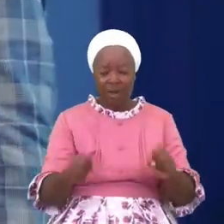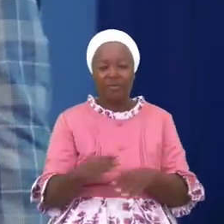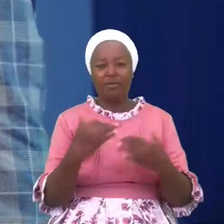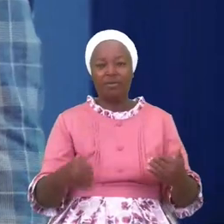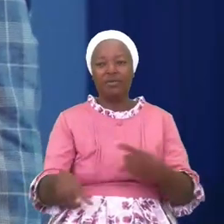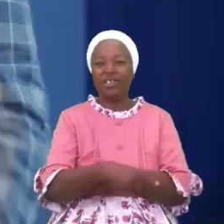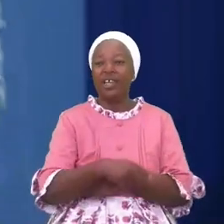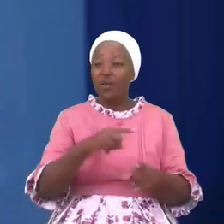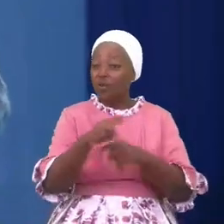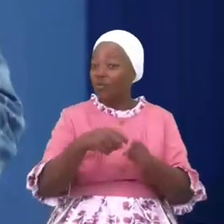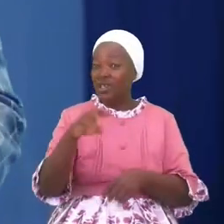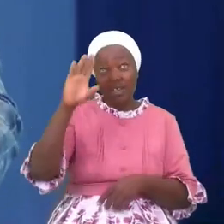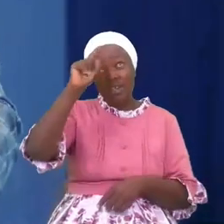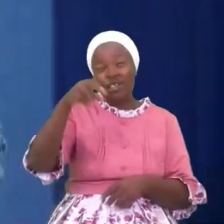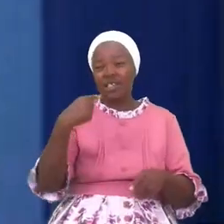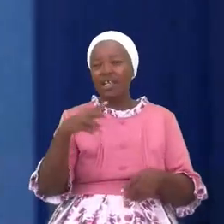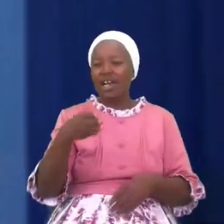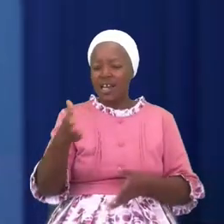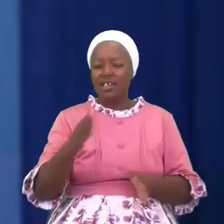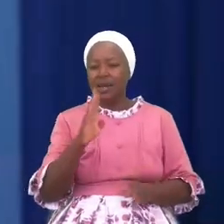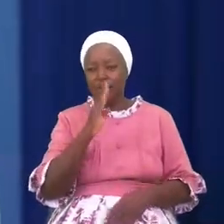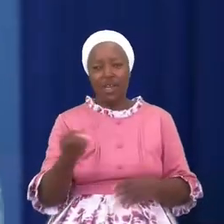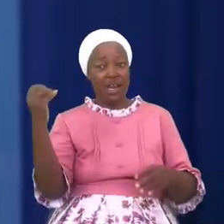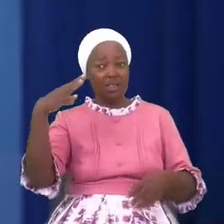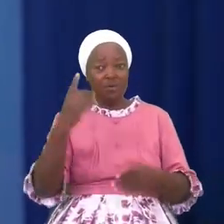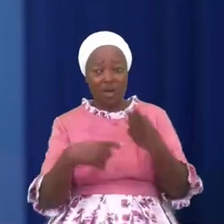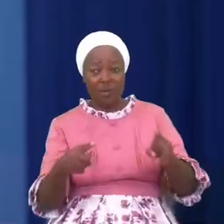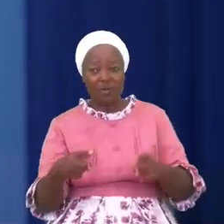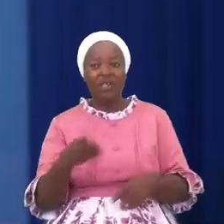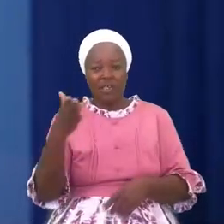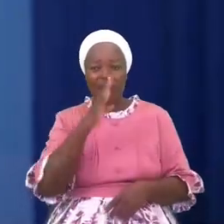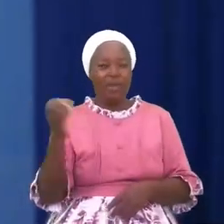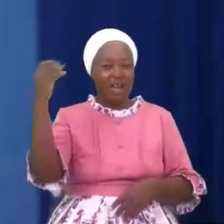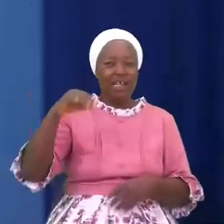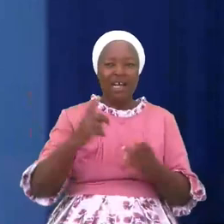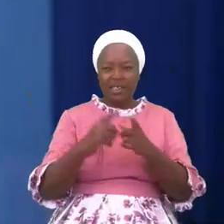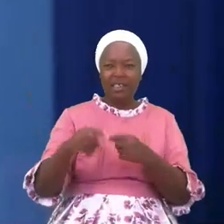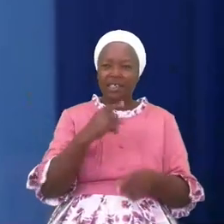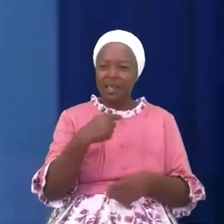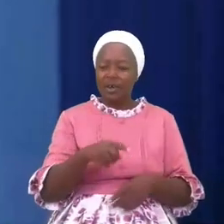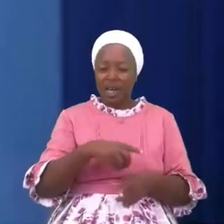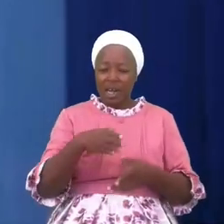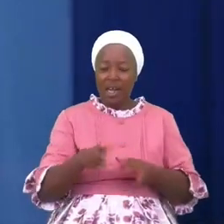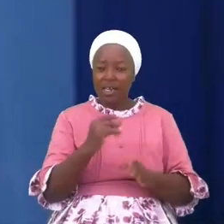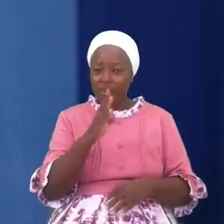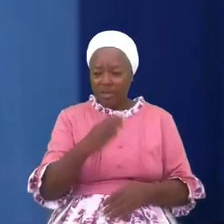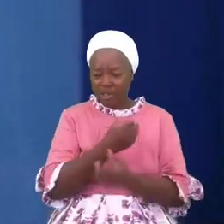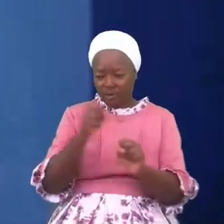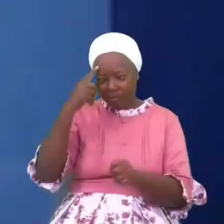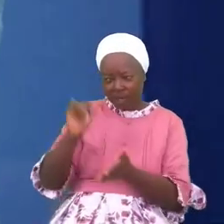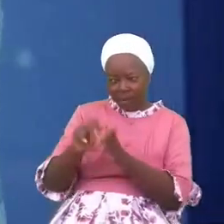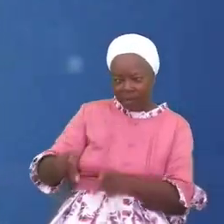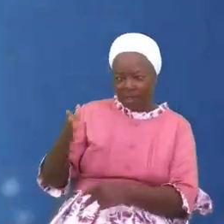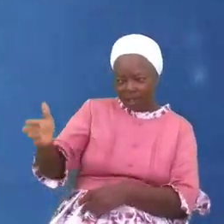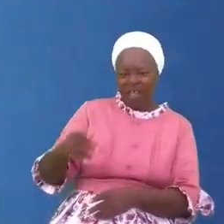there be light. When he says, let there be salvation for that person there, immediately there will be salvation for you.